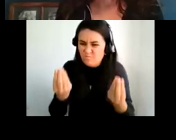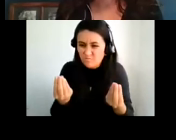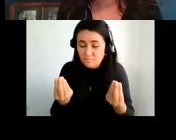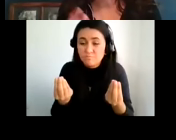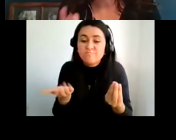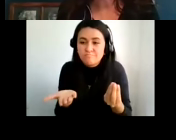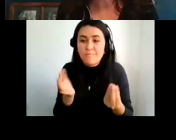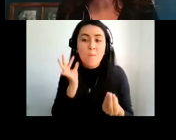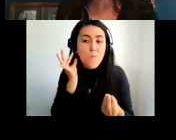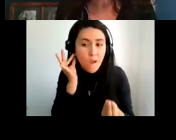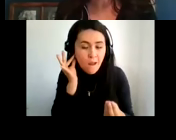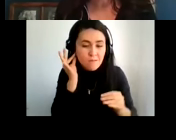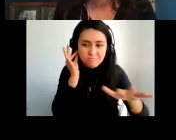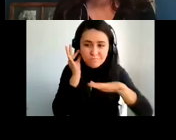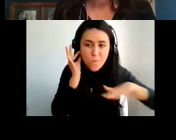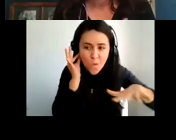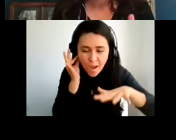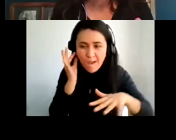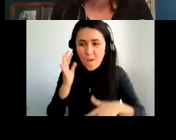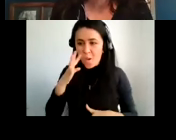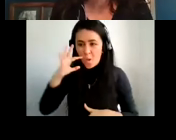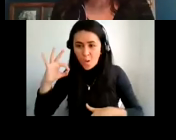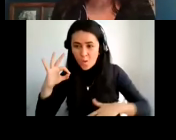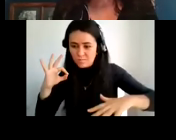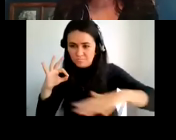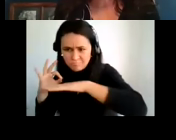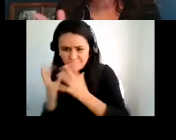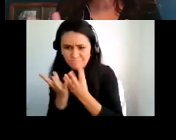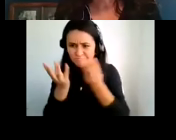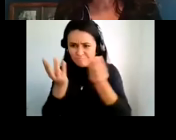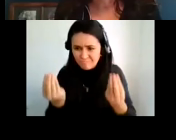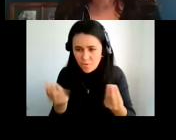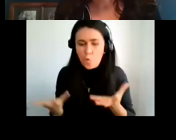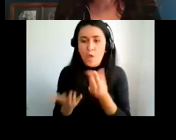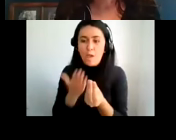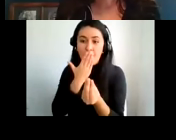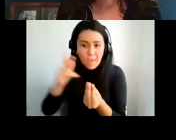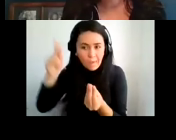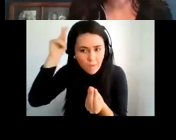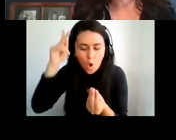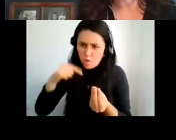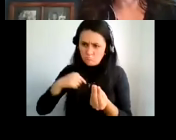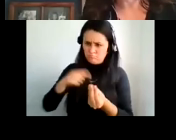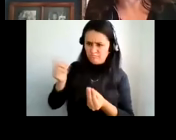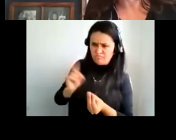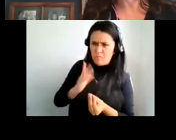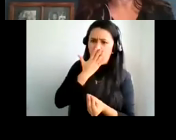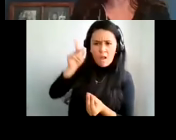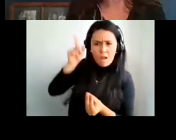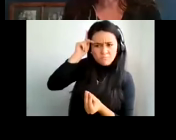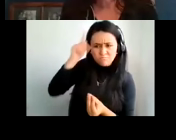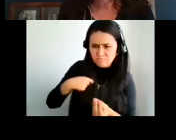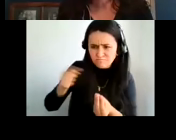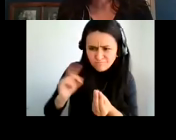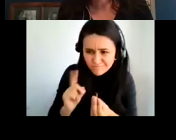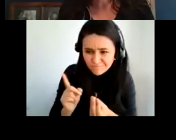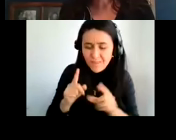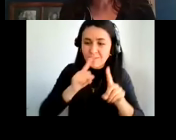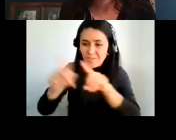could see different access barriers to with different types of women or groups of women, as well